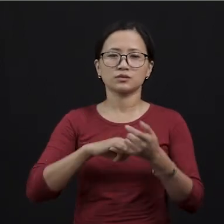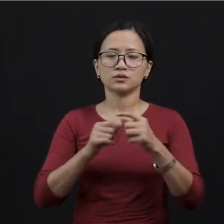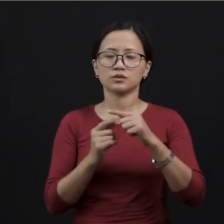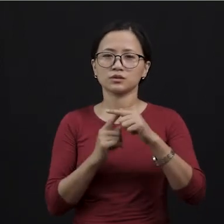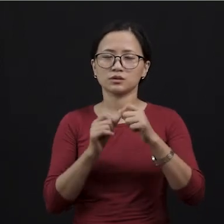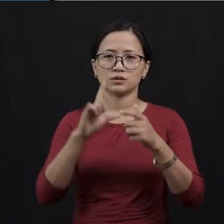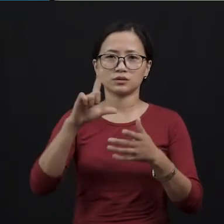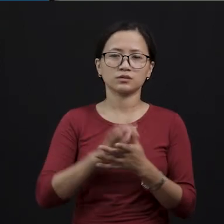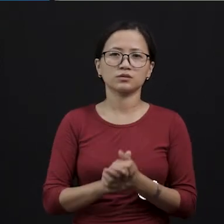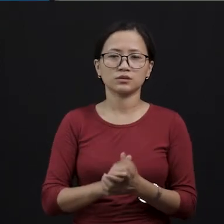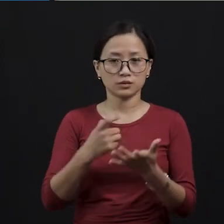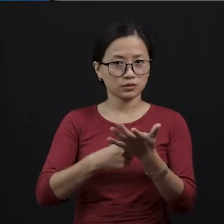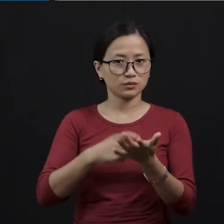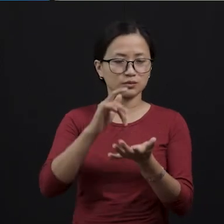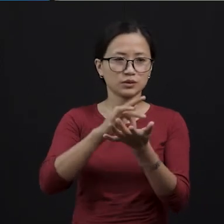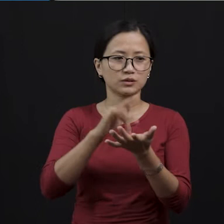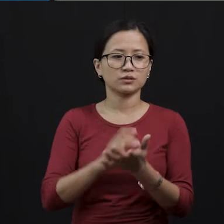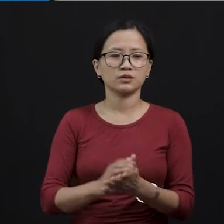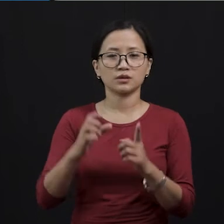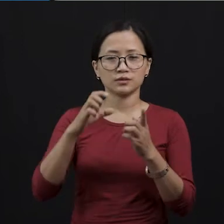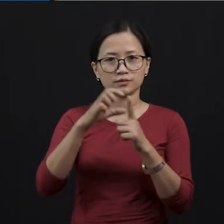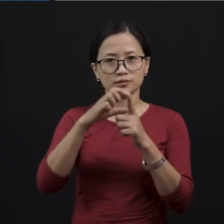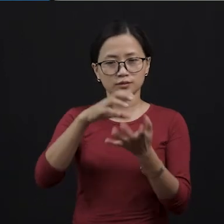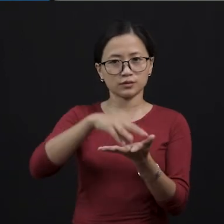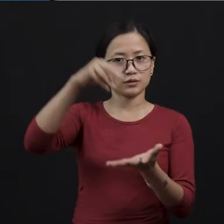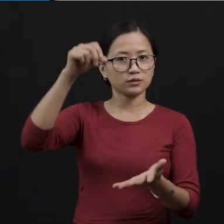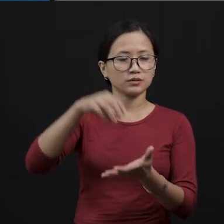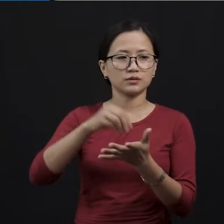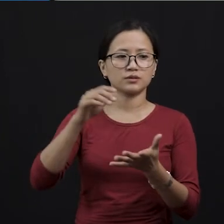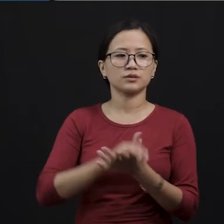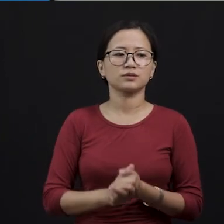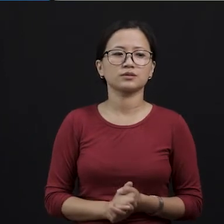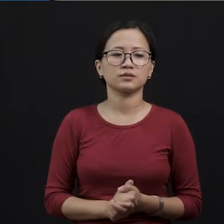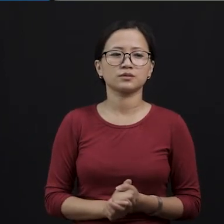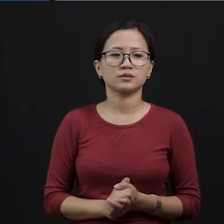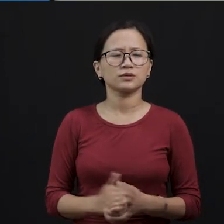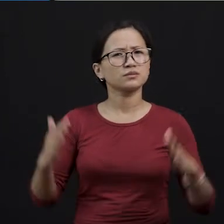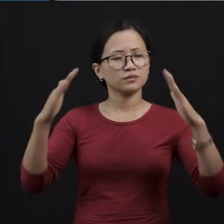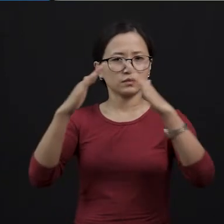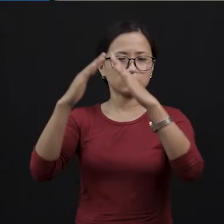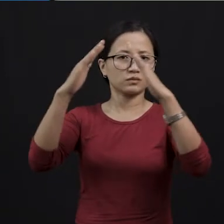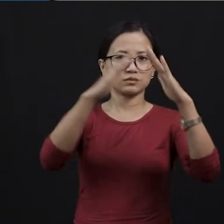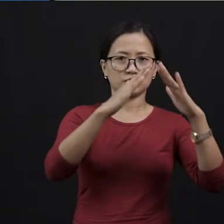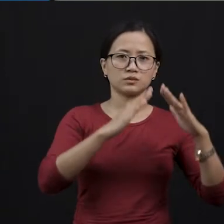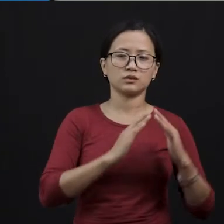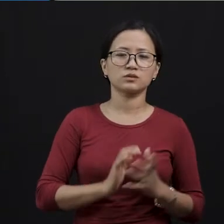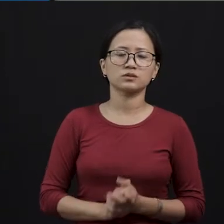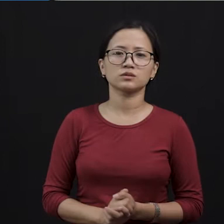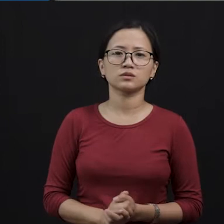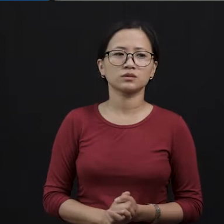region. We have a desert. We have mountains.